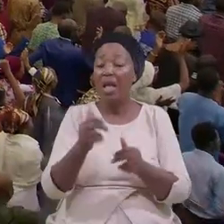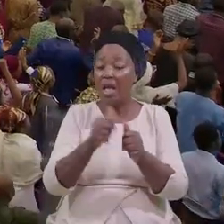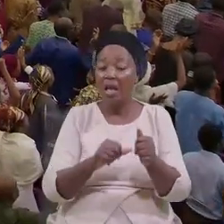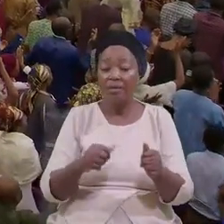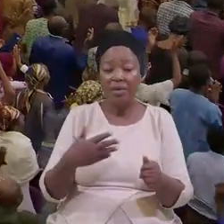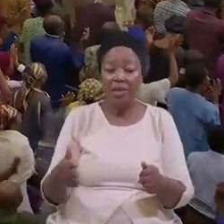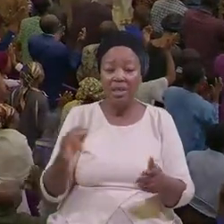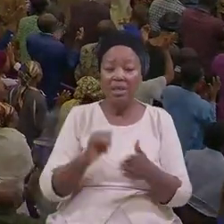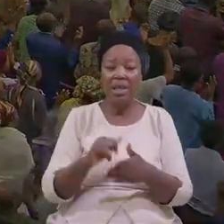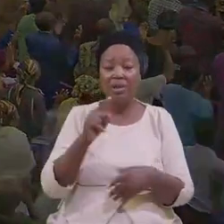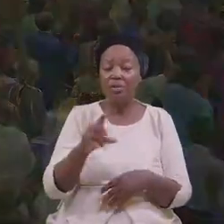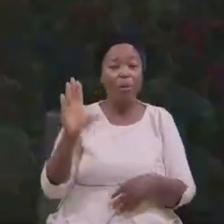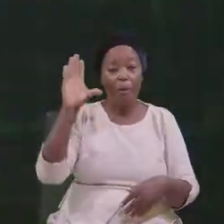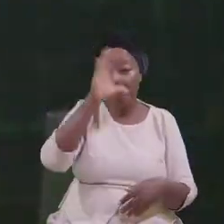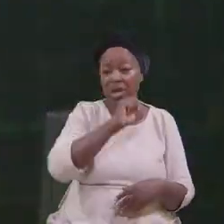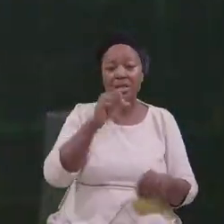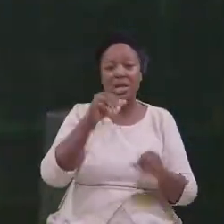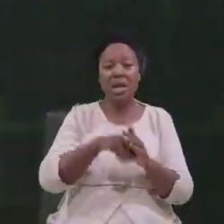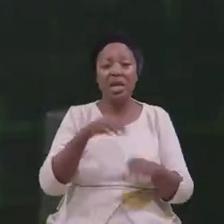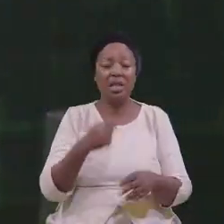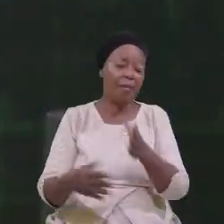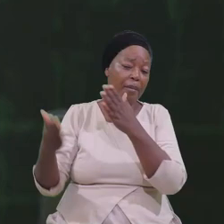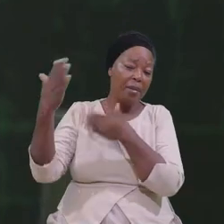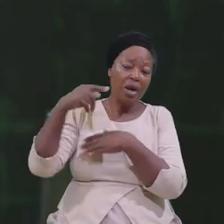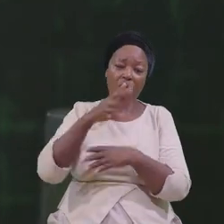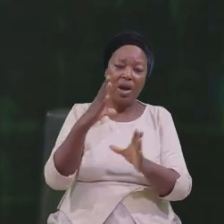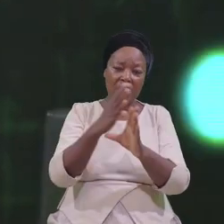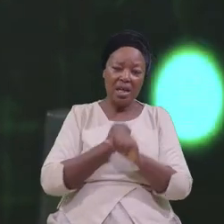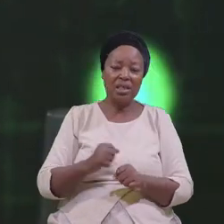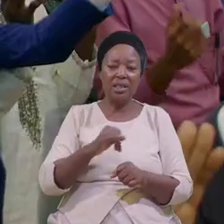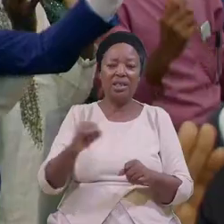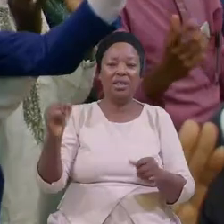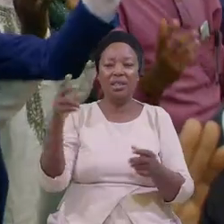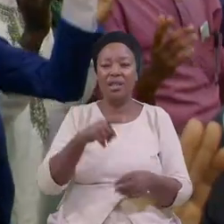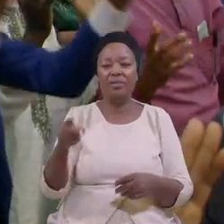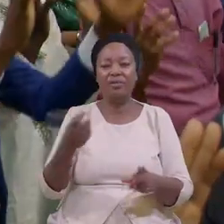everything you missed in the past, you are getting them from today.